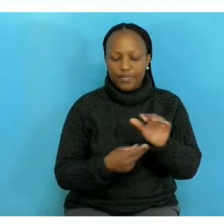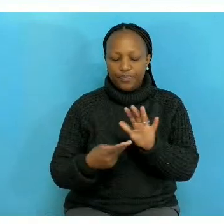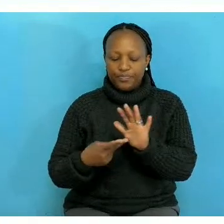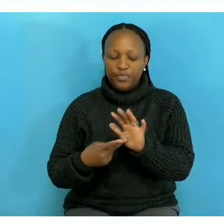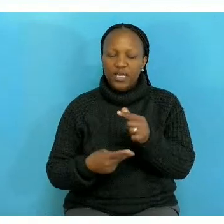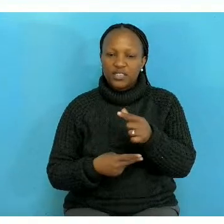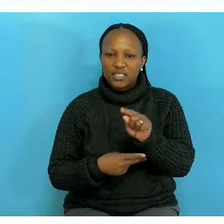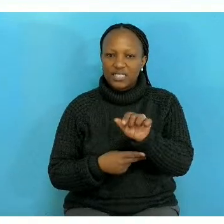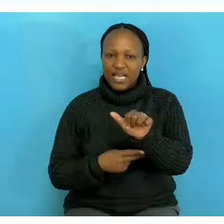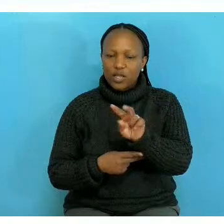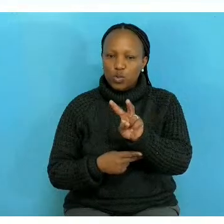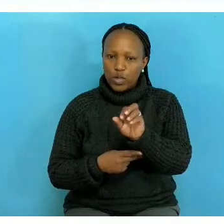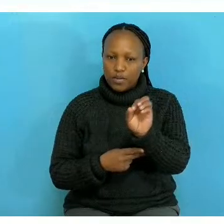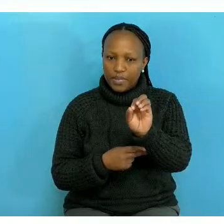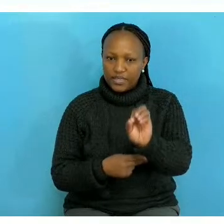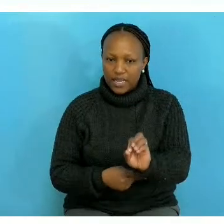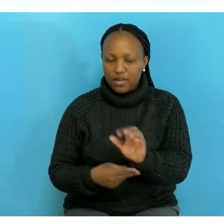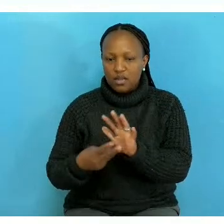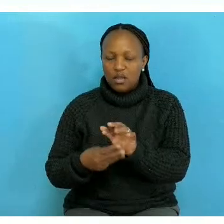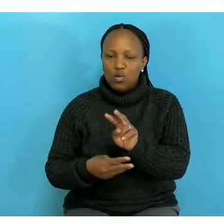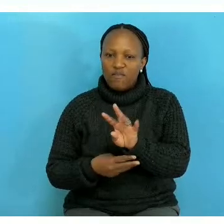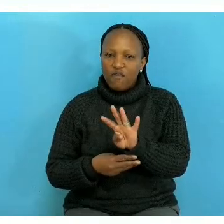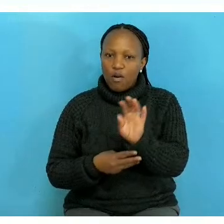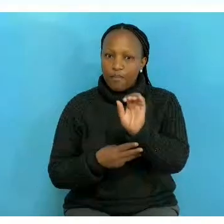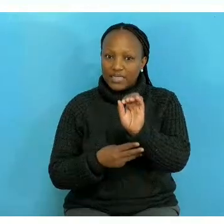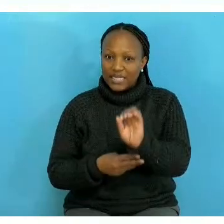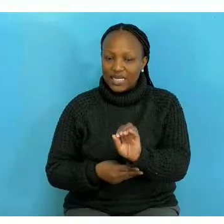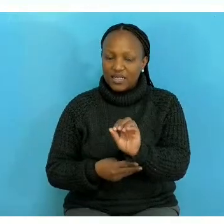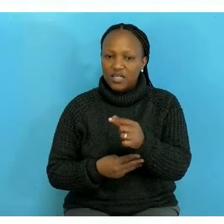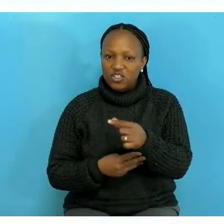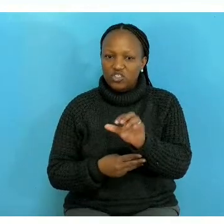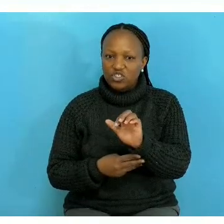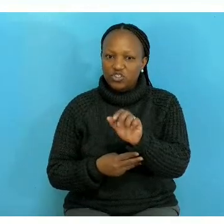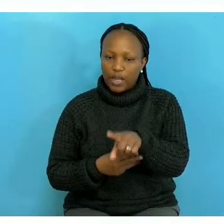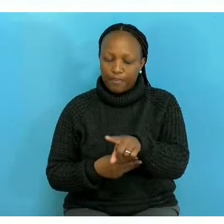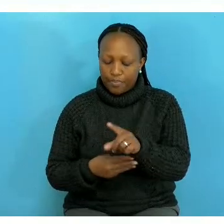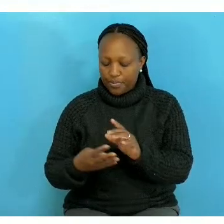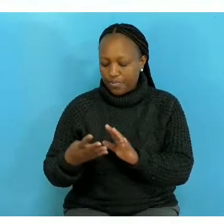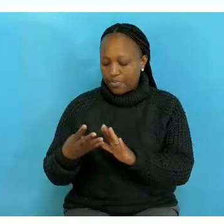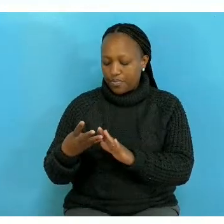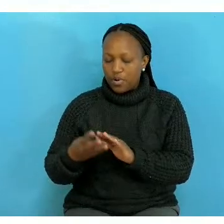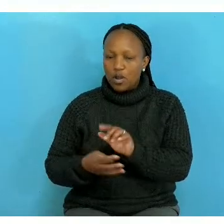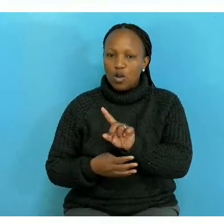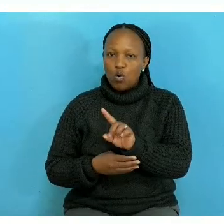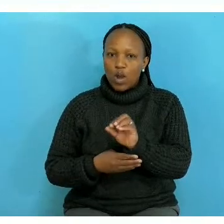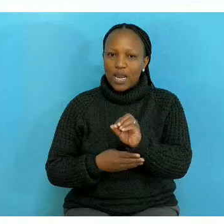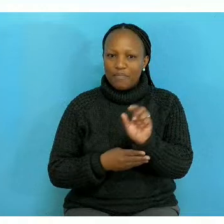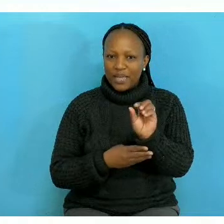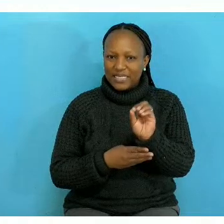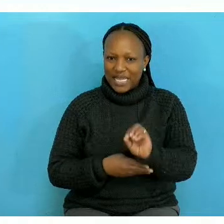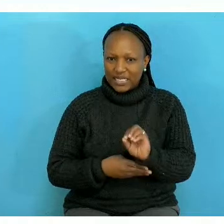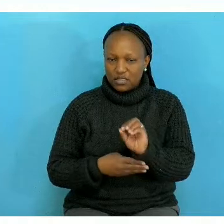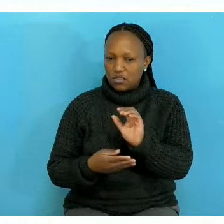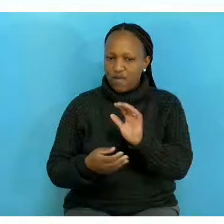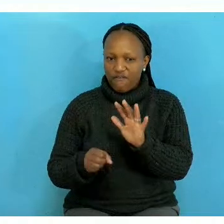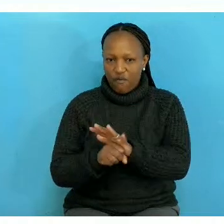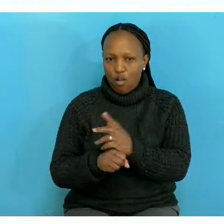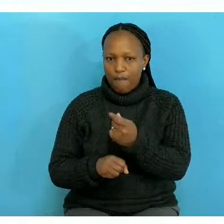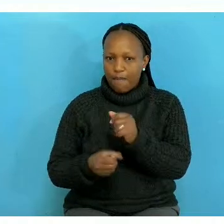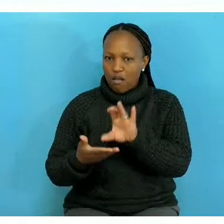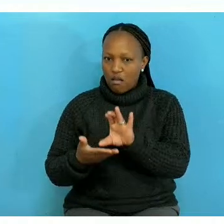GTA, 24% to JEP, 100% to GGB,